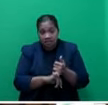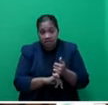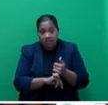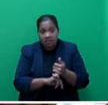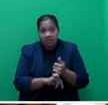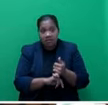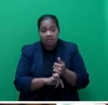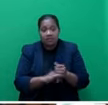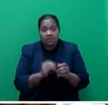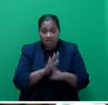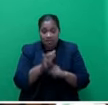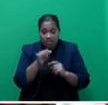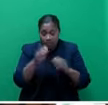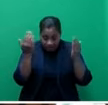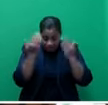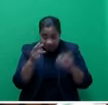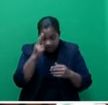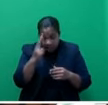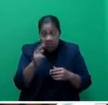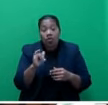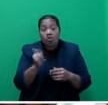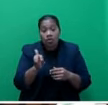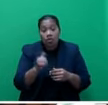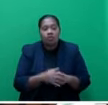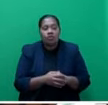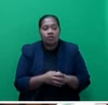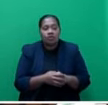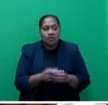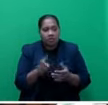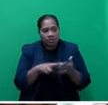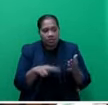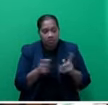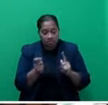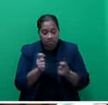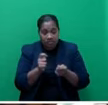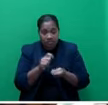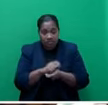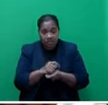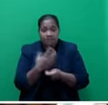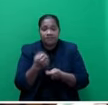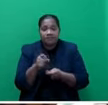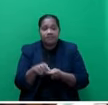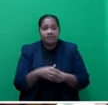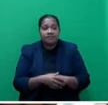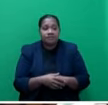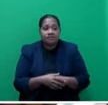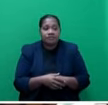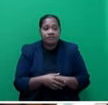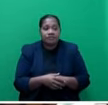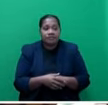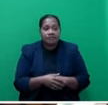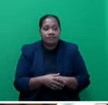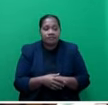Mr. Speaker, sir, of, and I'll read out, the changes being proposed in both bills are so profound they must certainly be